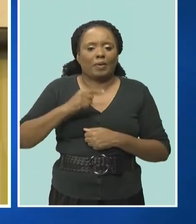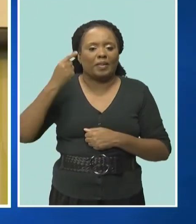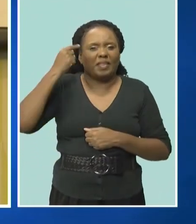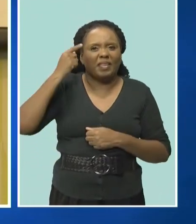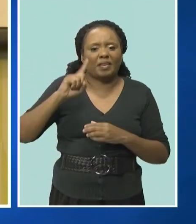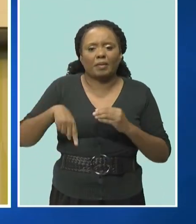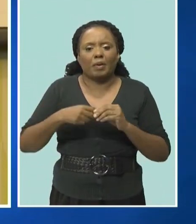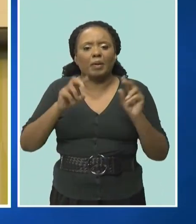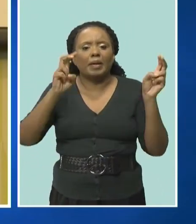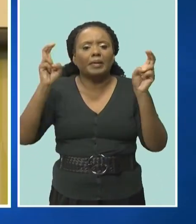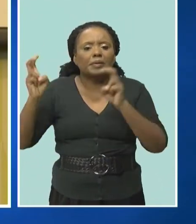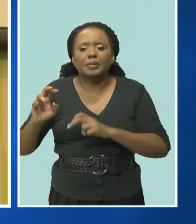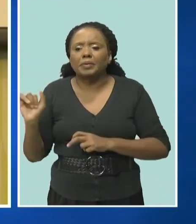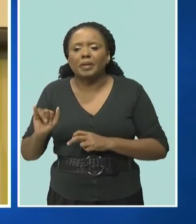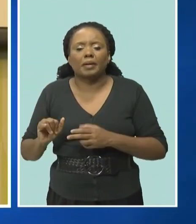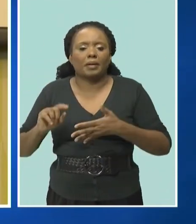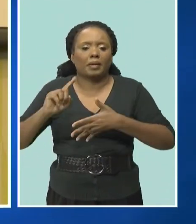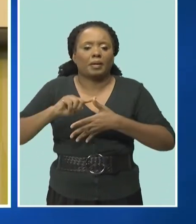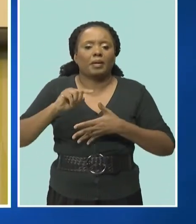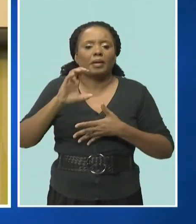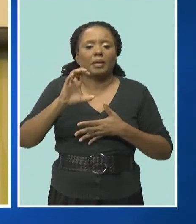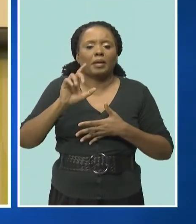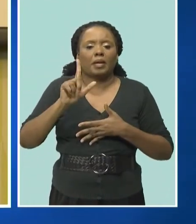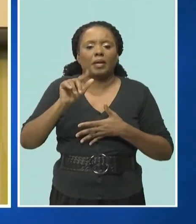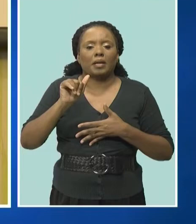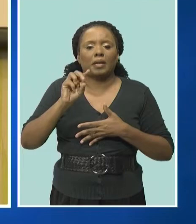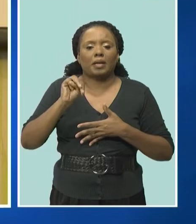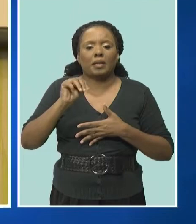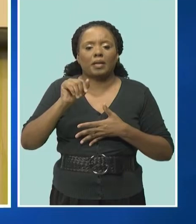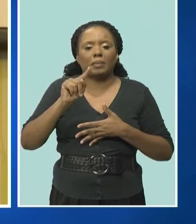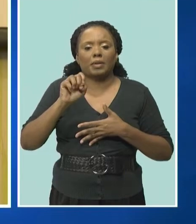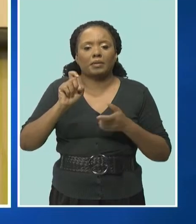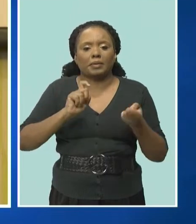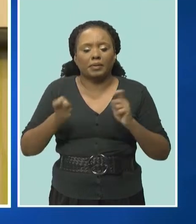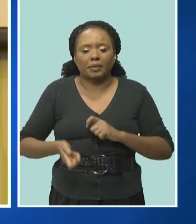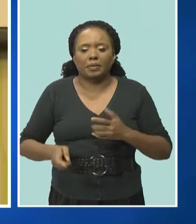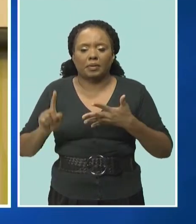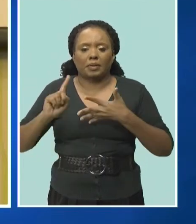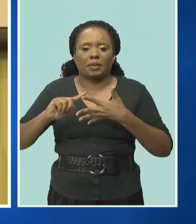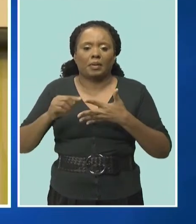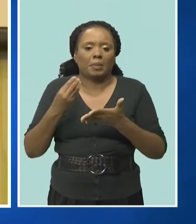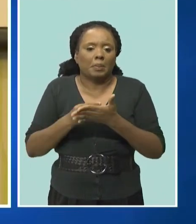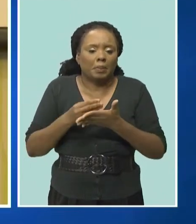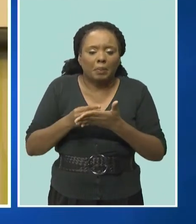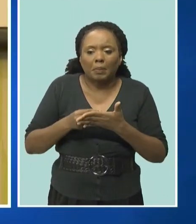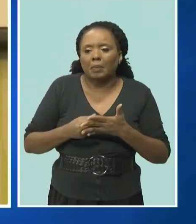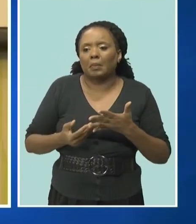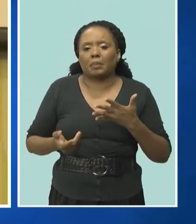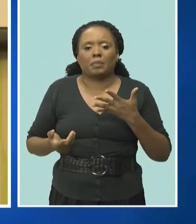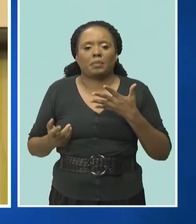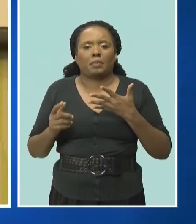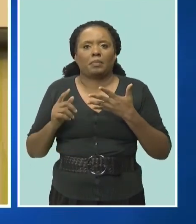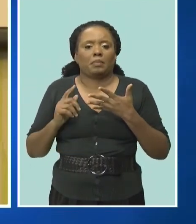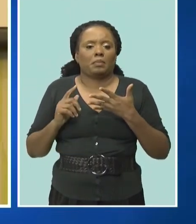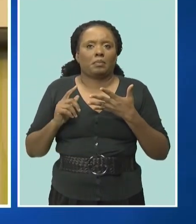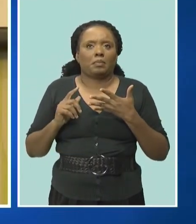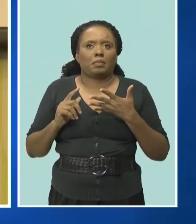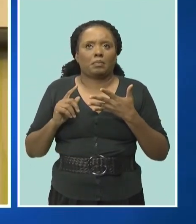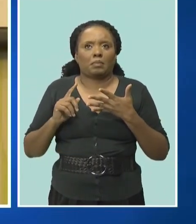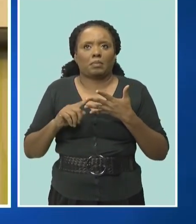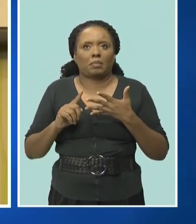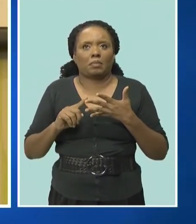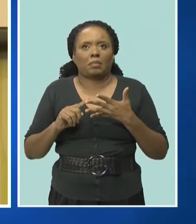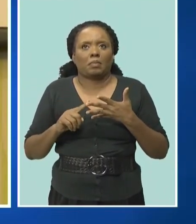like climate change, how we think about finance for developing states, how we think indeed about the whole